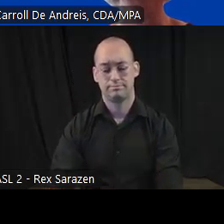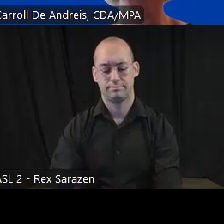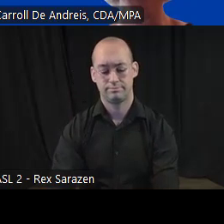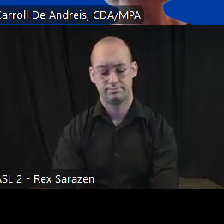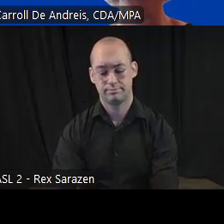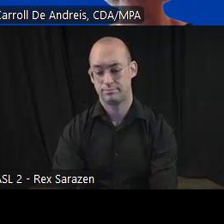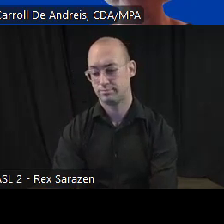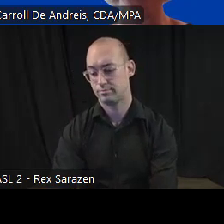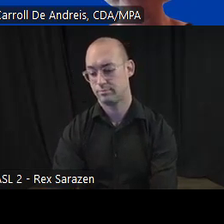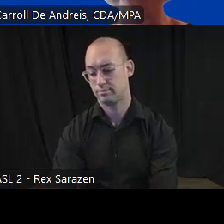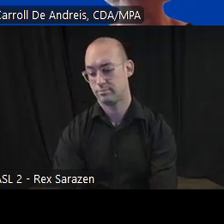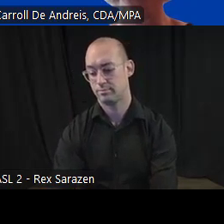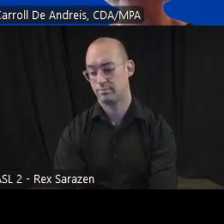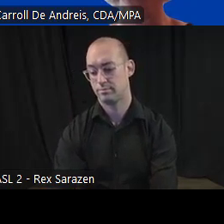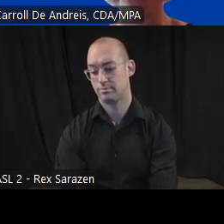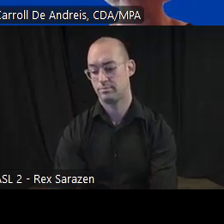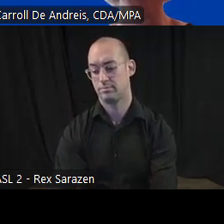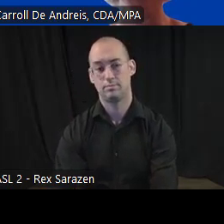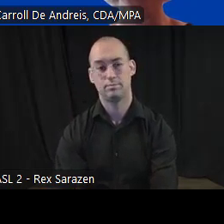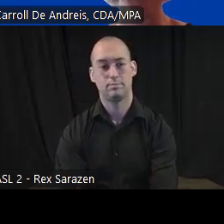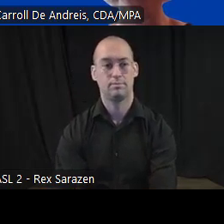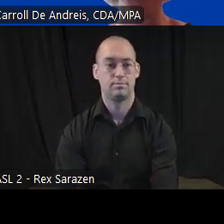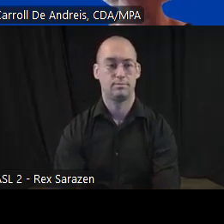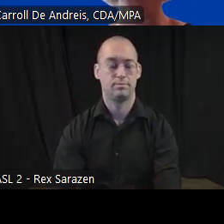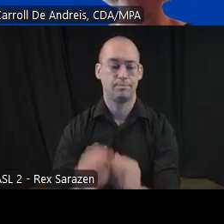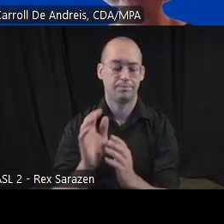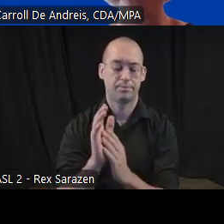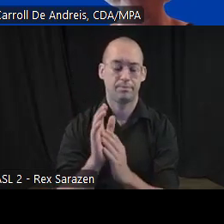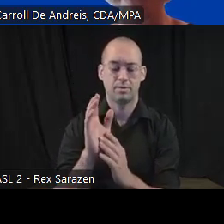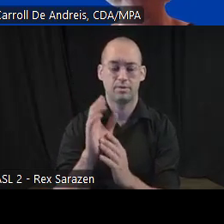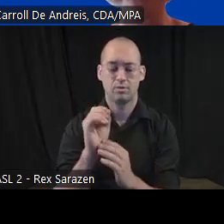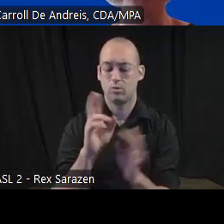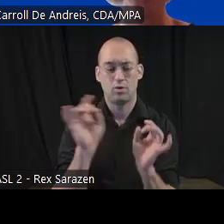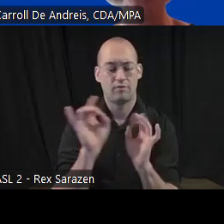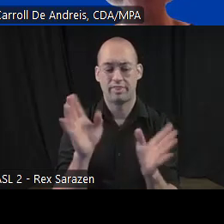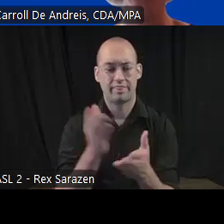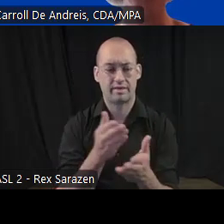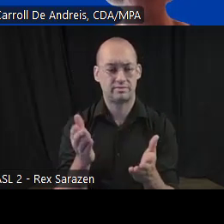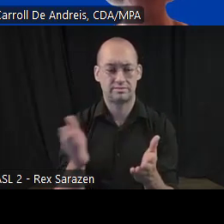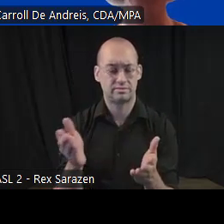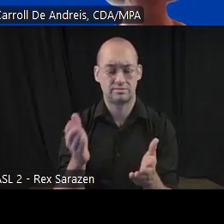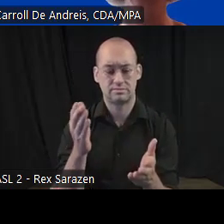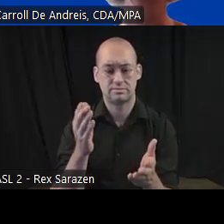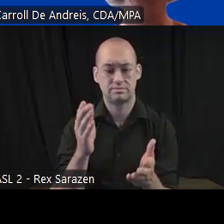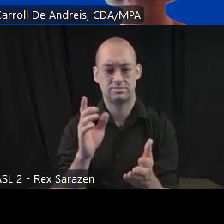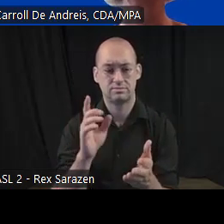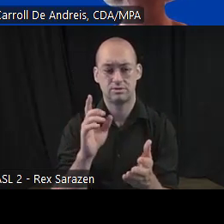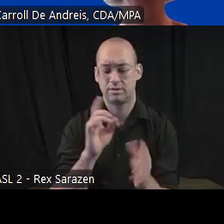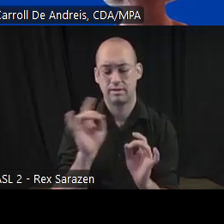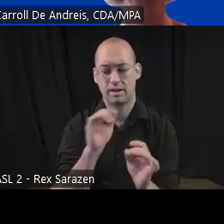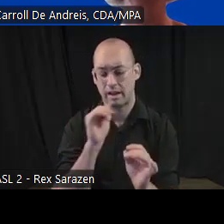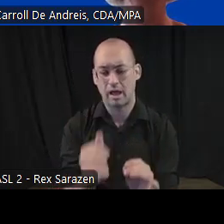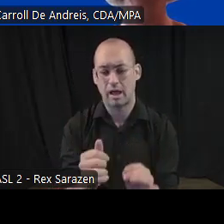And like they're doing these awful things that absolutely are